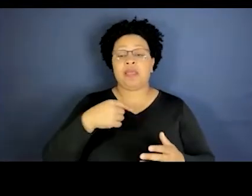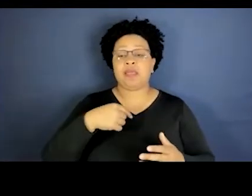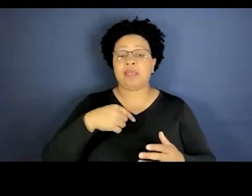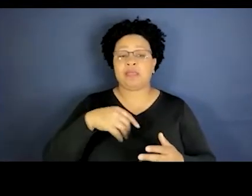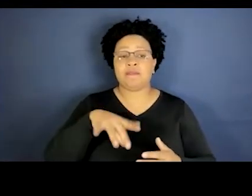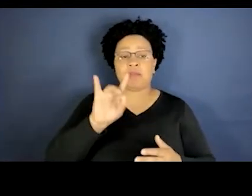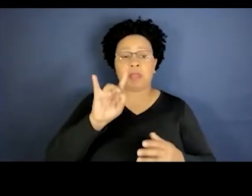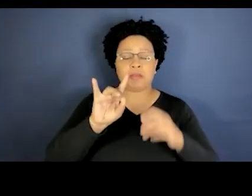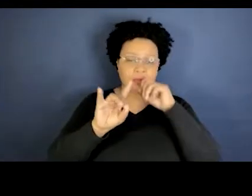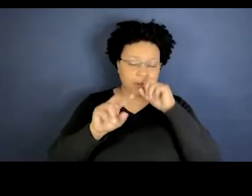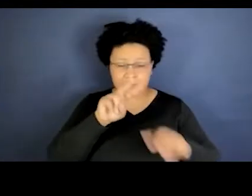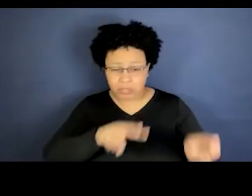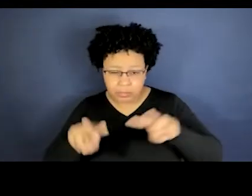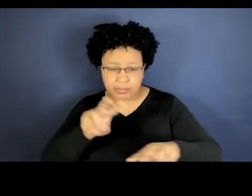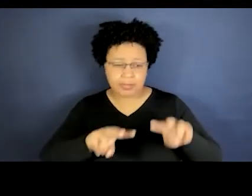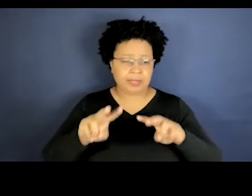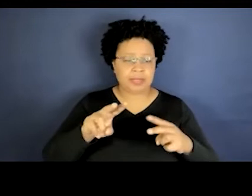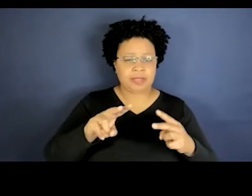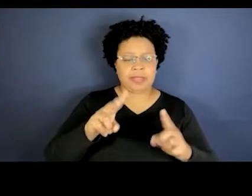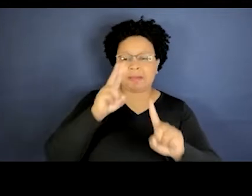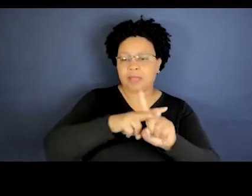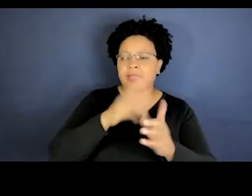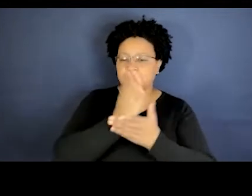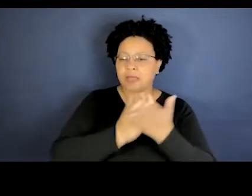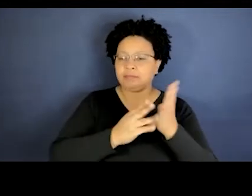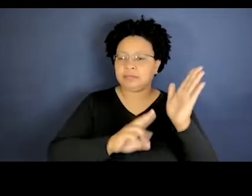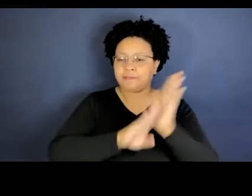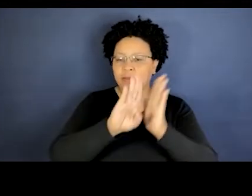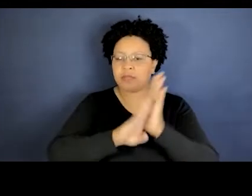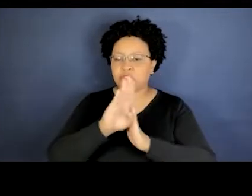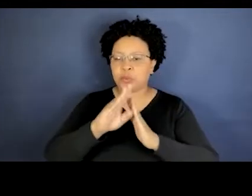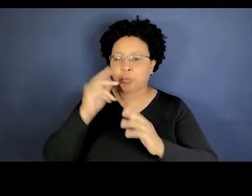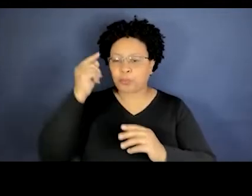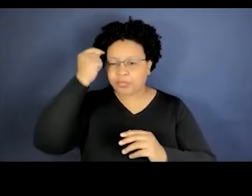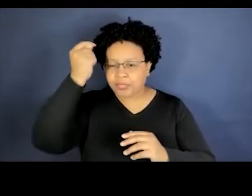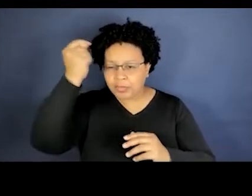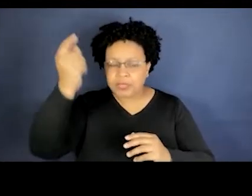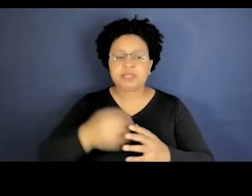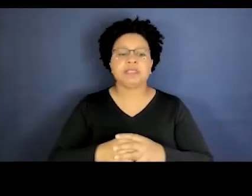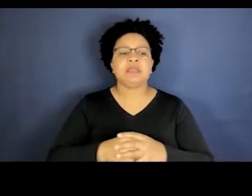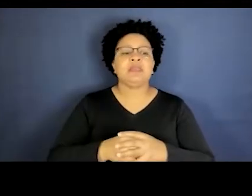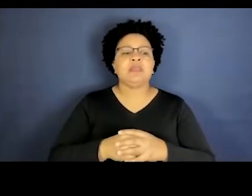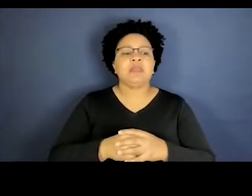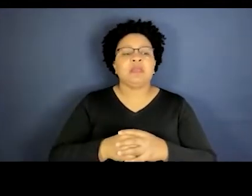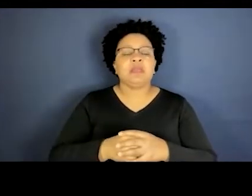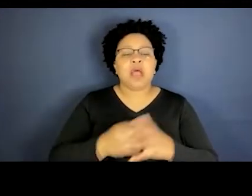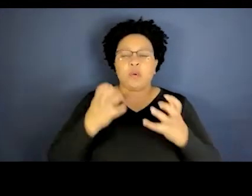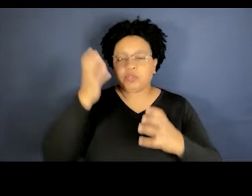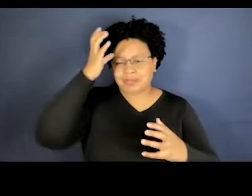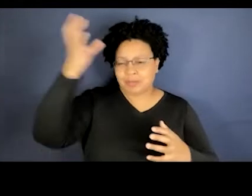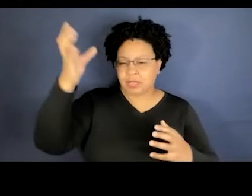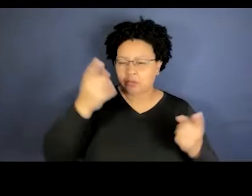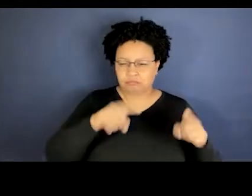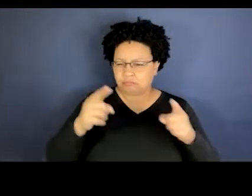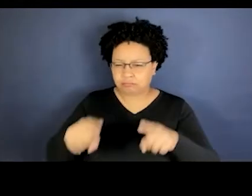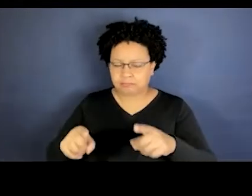after looking and applying some developmental theories to really conceptualize what it might be happening here is that there